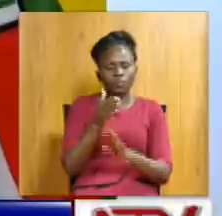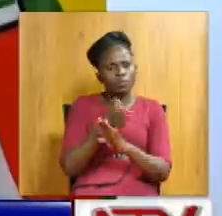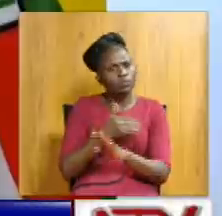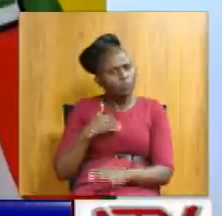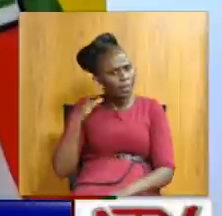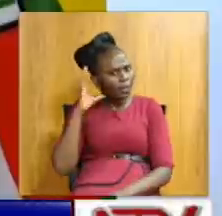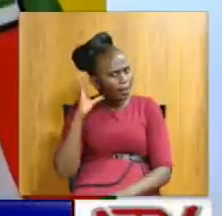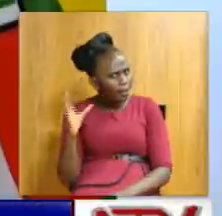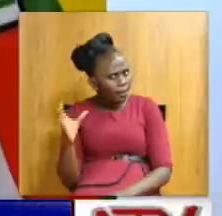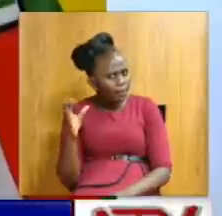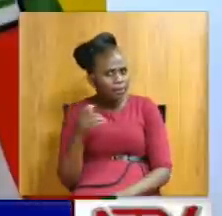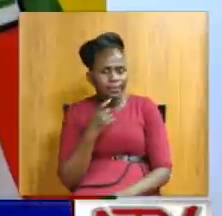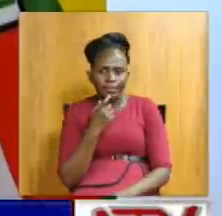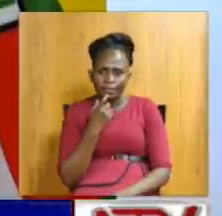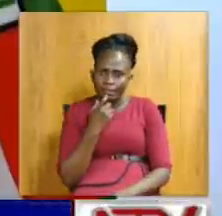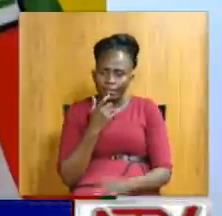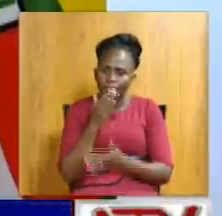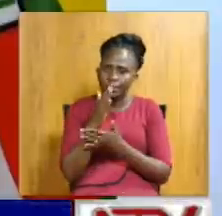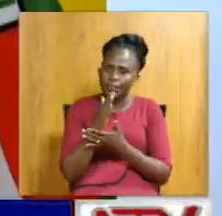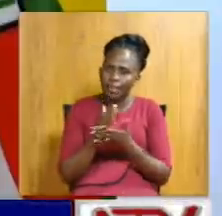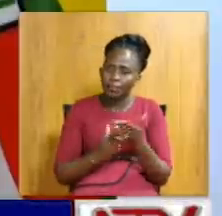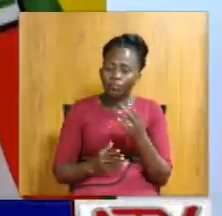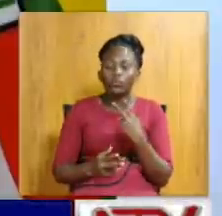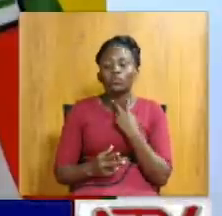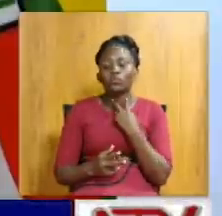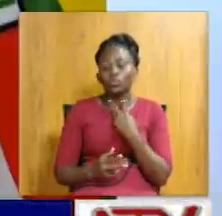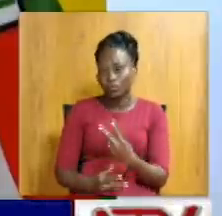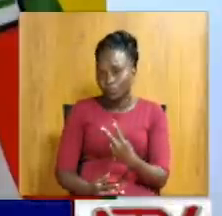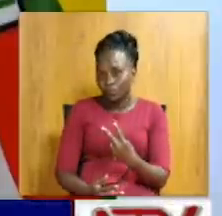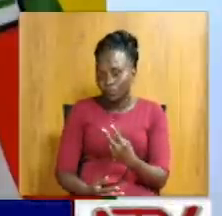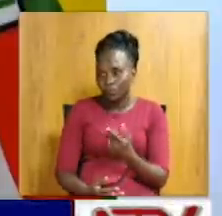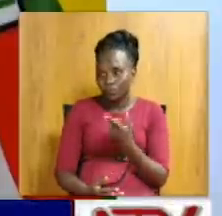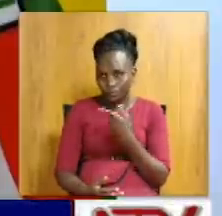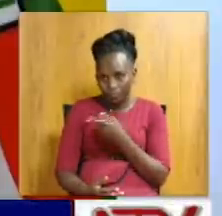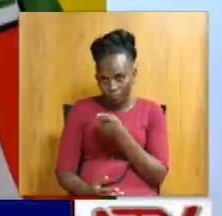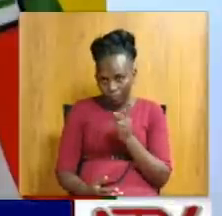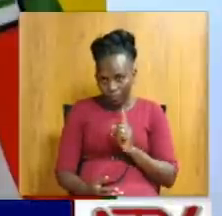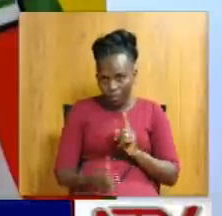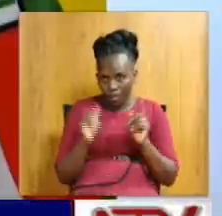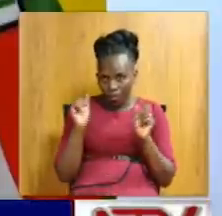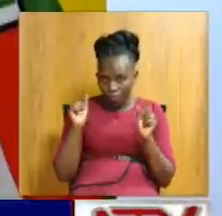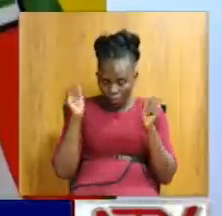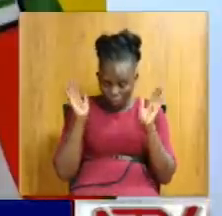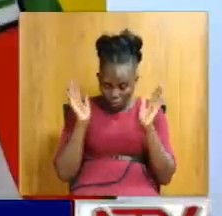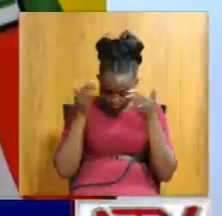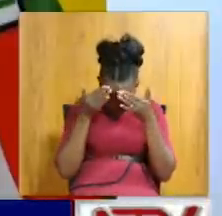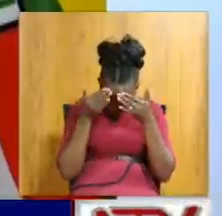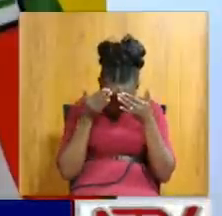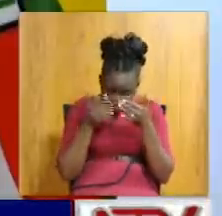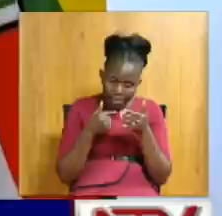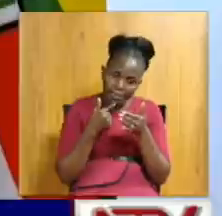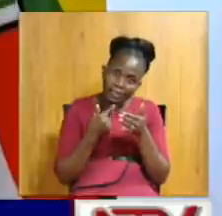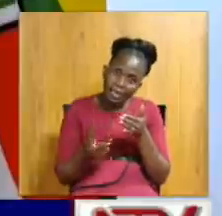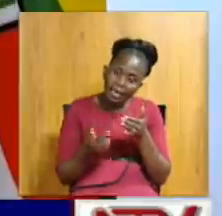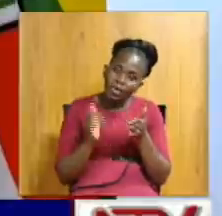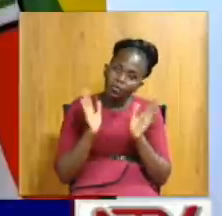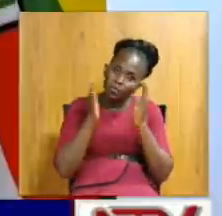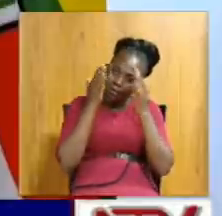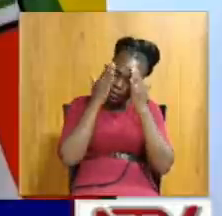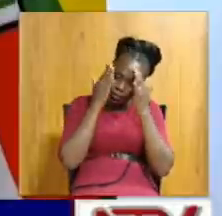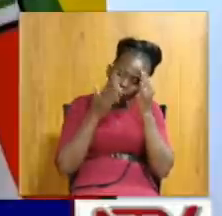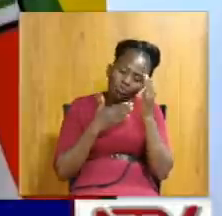I have heard some voices among the Muslims claiming that the Muslims are